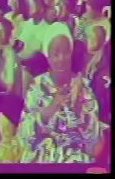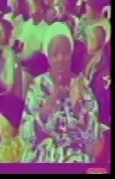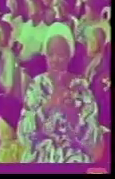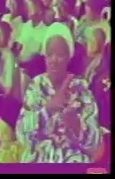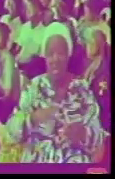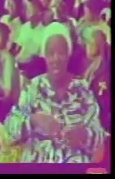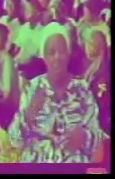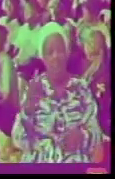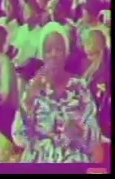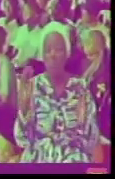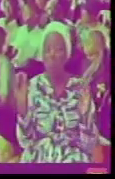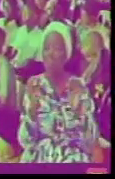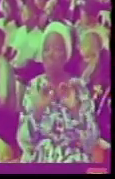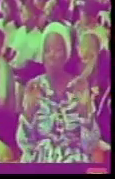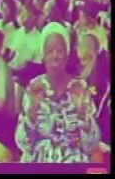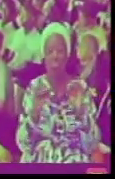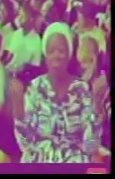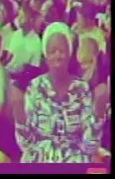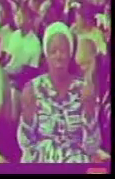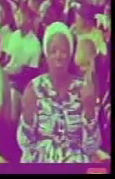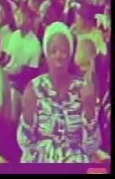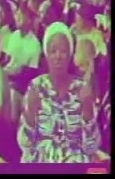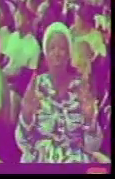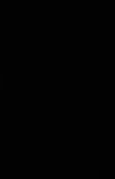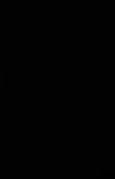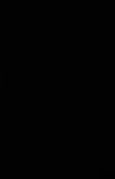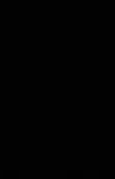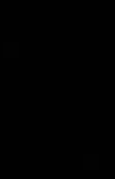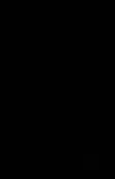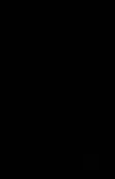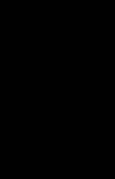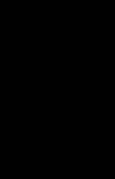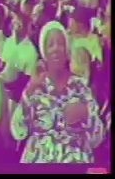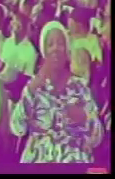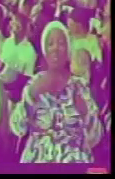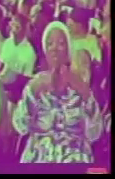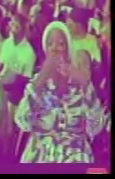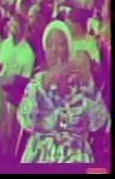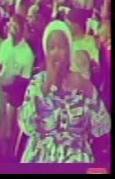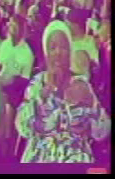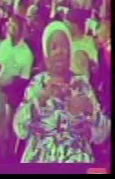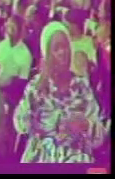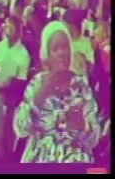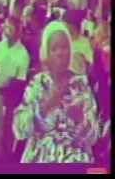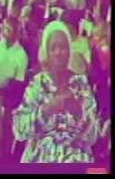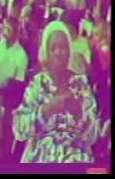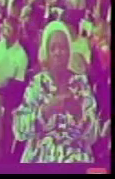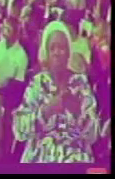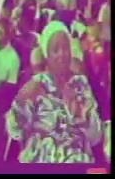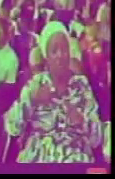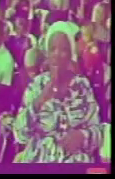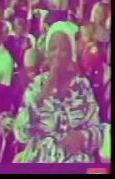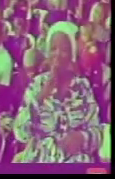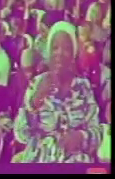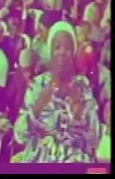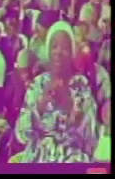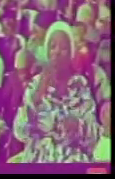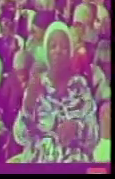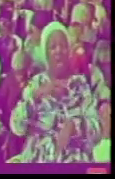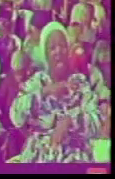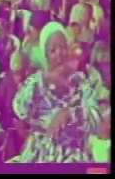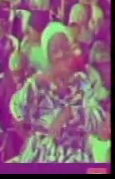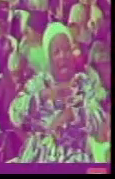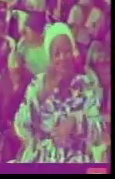spotless. He was righteous. He was holy. He was heavenly. But